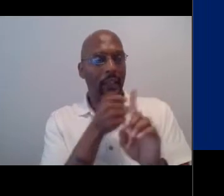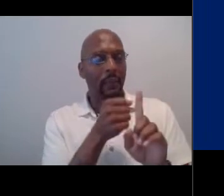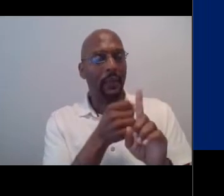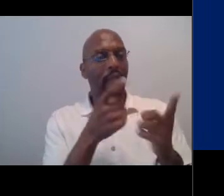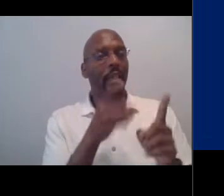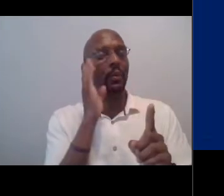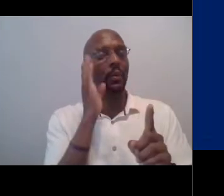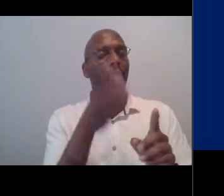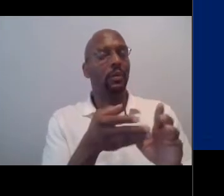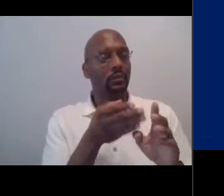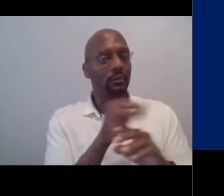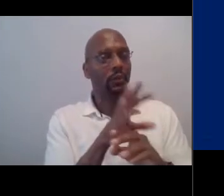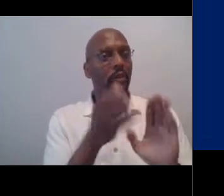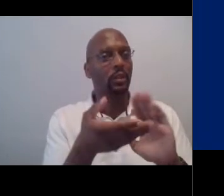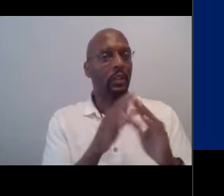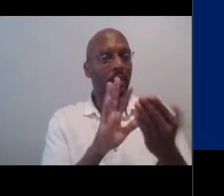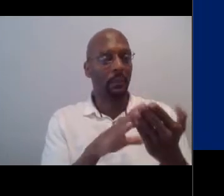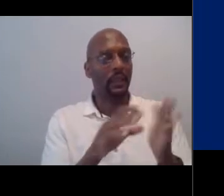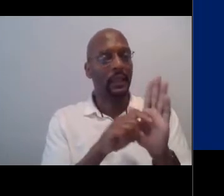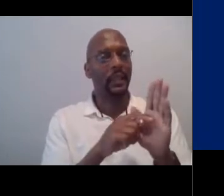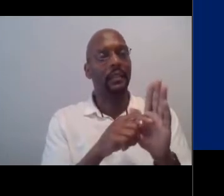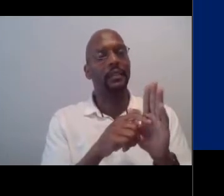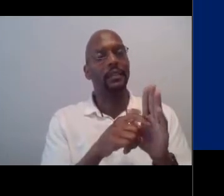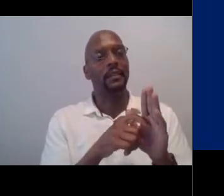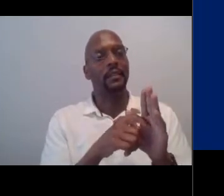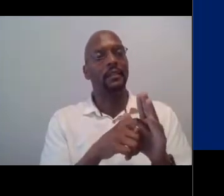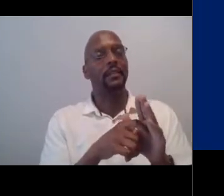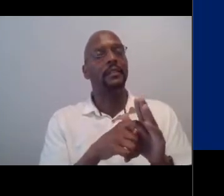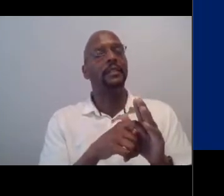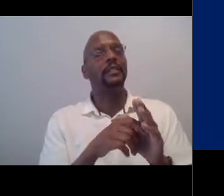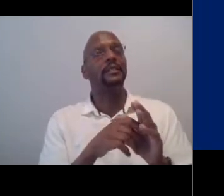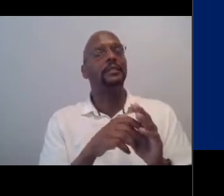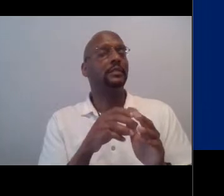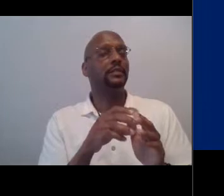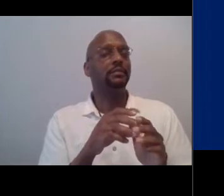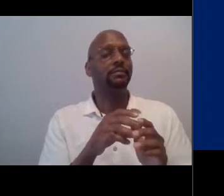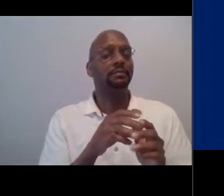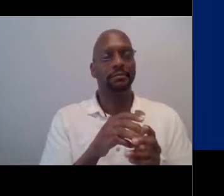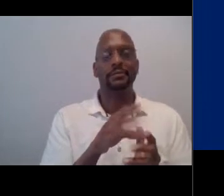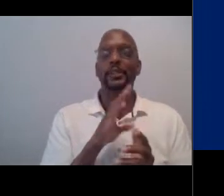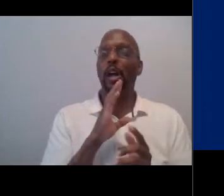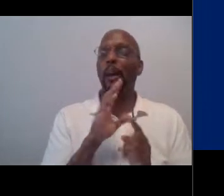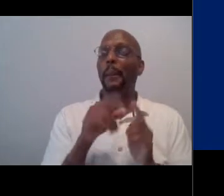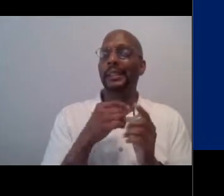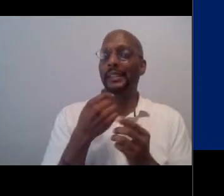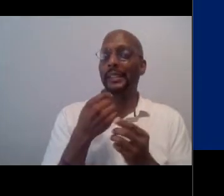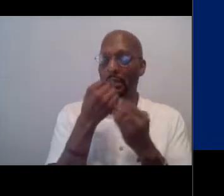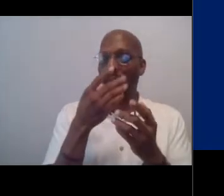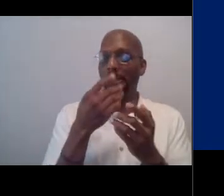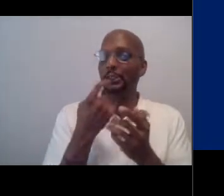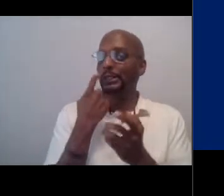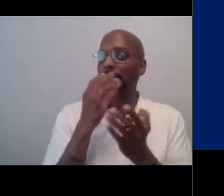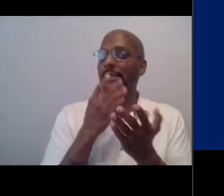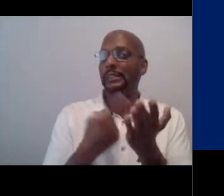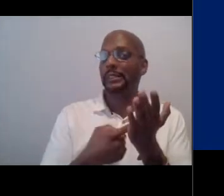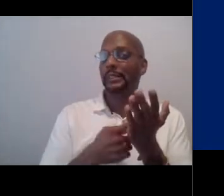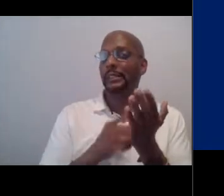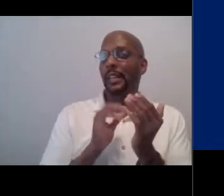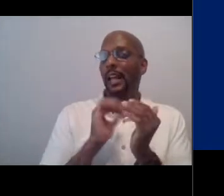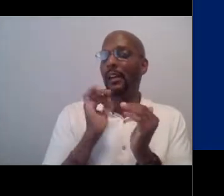those communities. So you're looking at the disparate community, you're looking at just the data we were just talking about, but then you're also looking at how